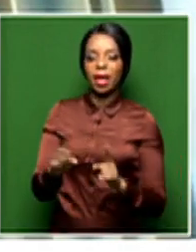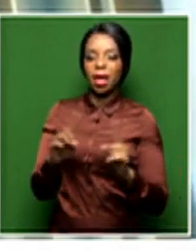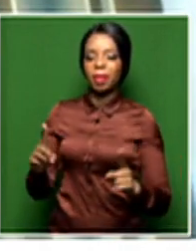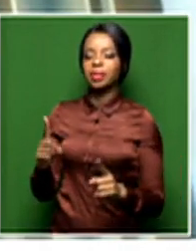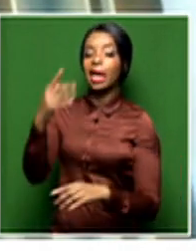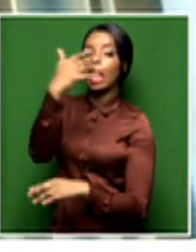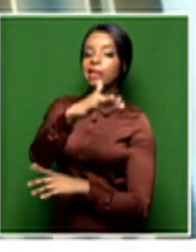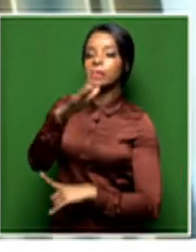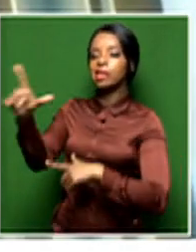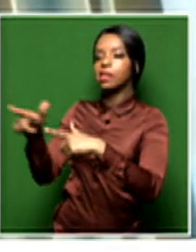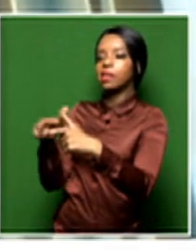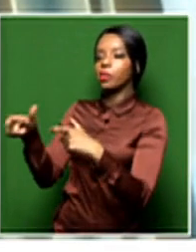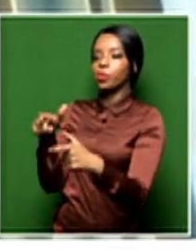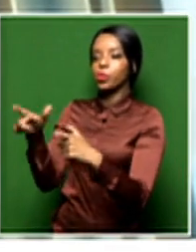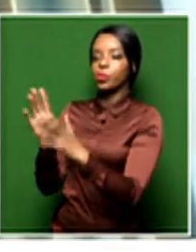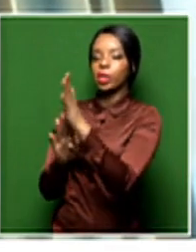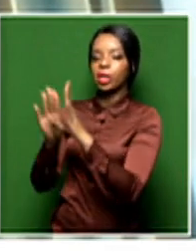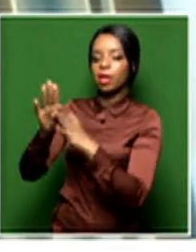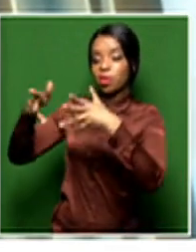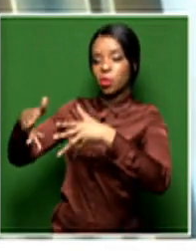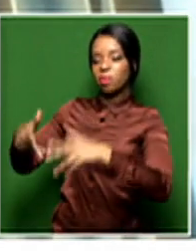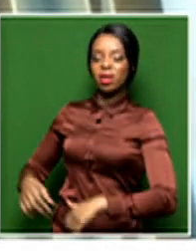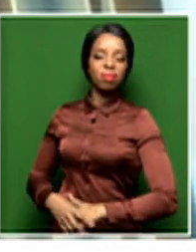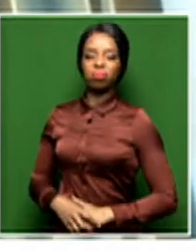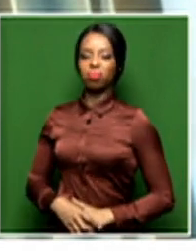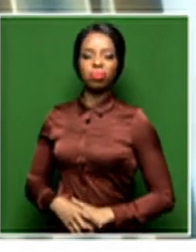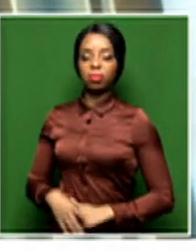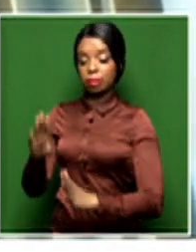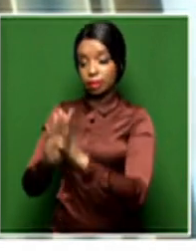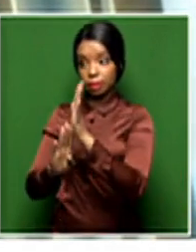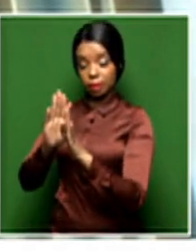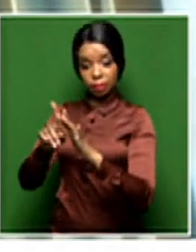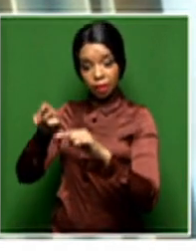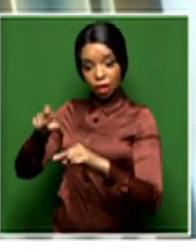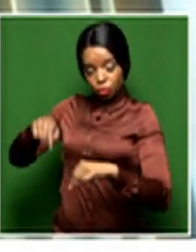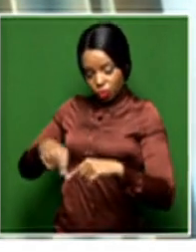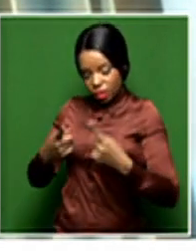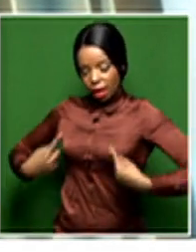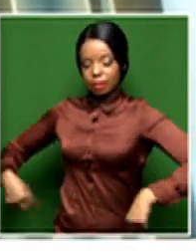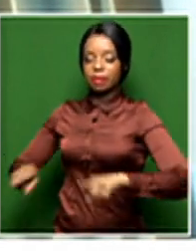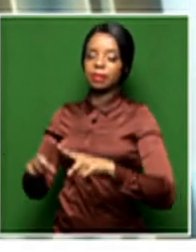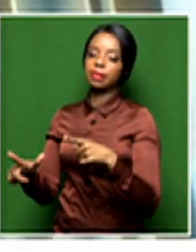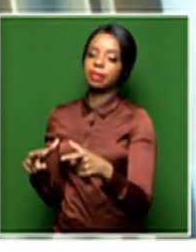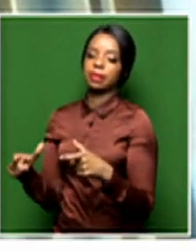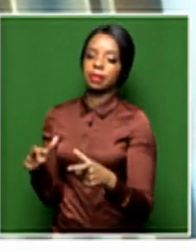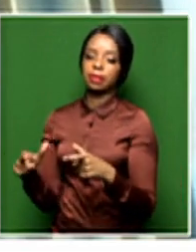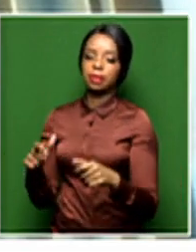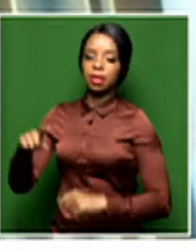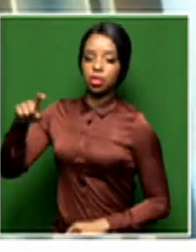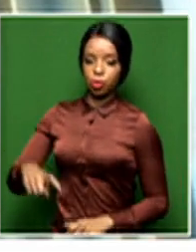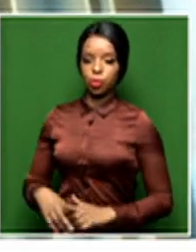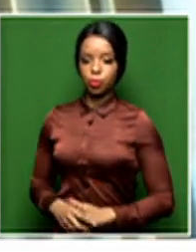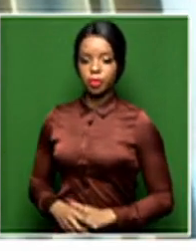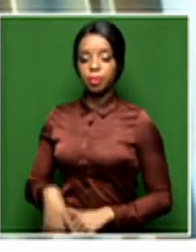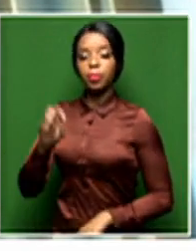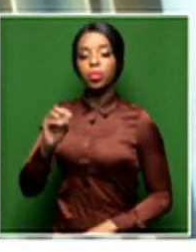externally, as it were. So it is the development that we should be driving ourselves. So from the perspective of